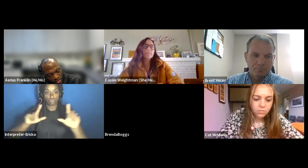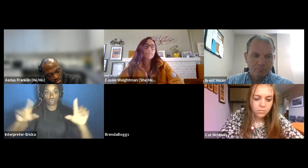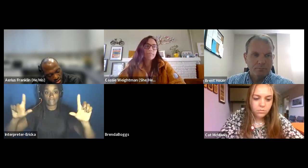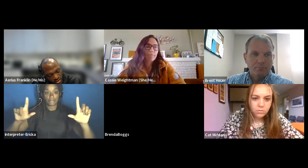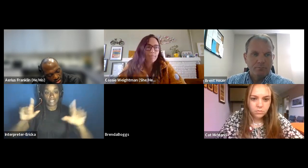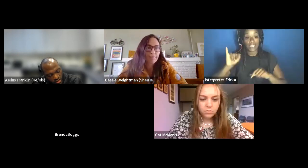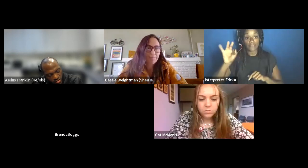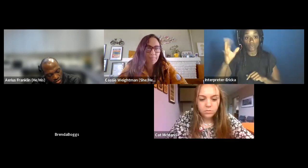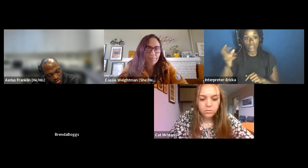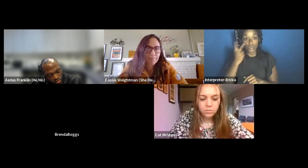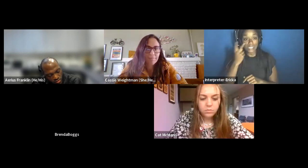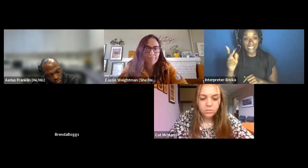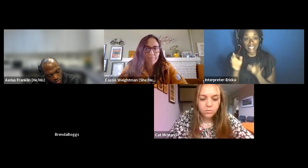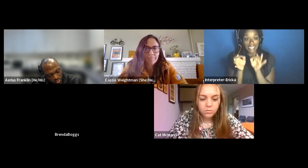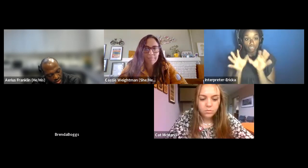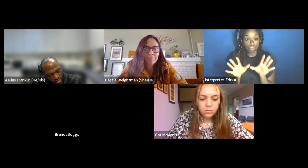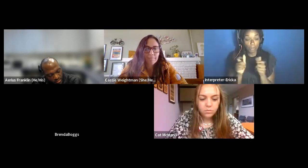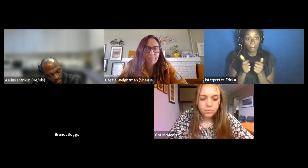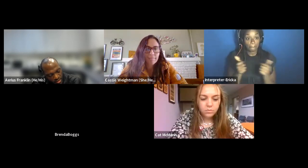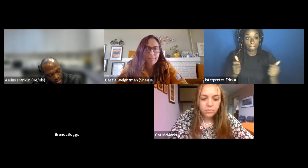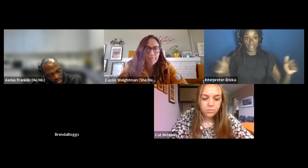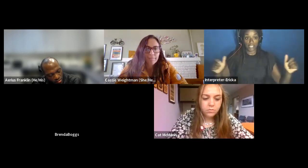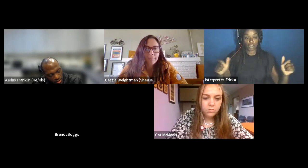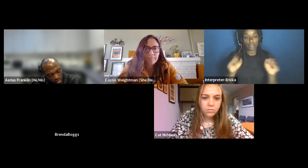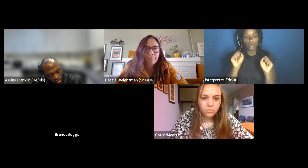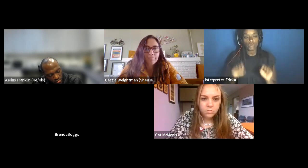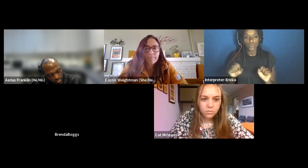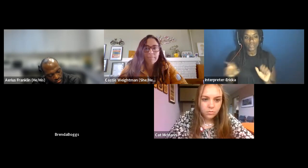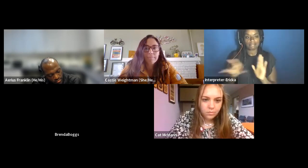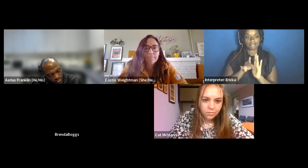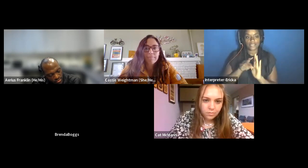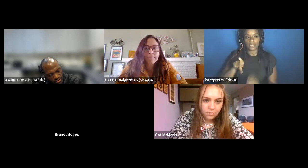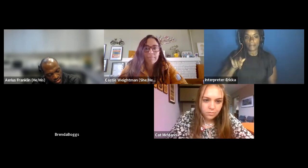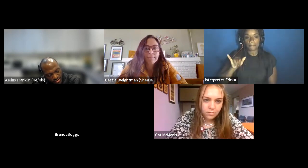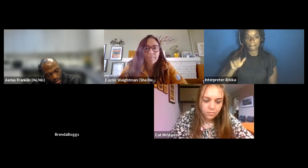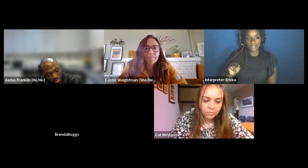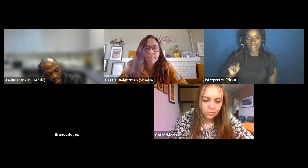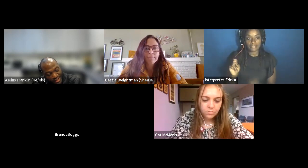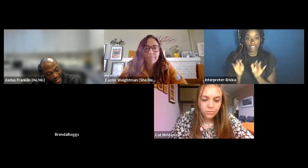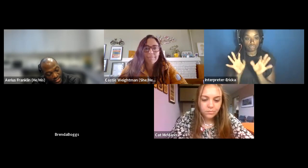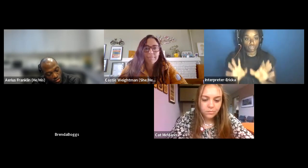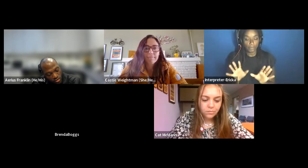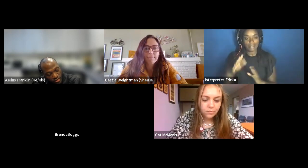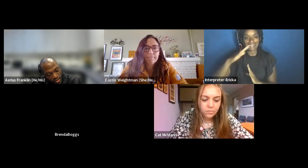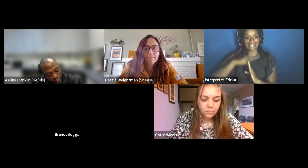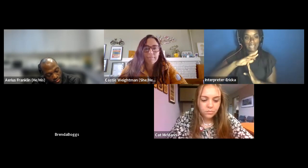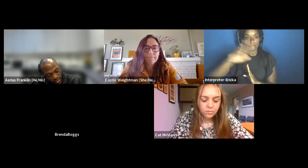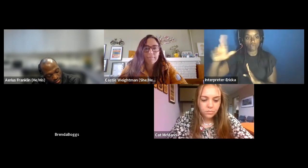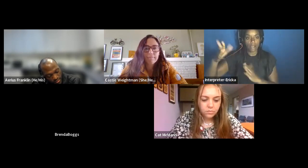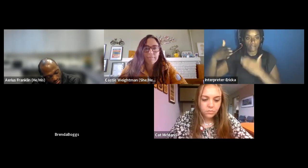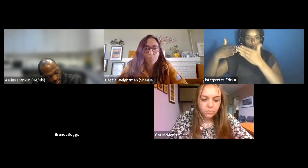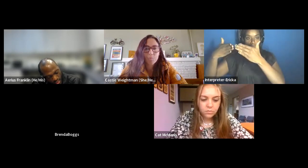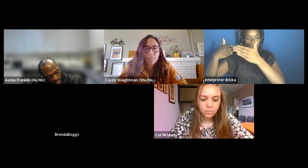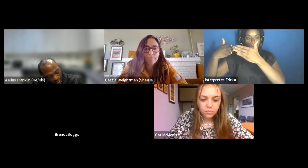interpreter larger, you can choose to pin them. You can go to the top right-hand corner of